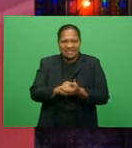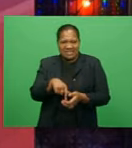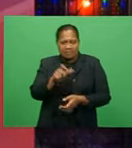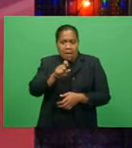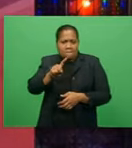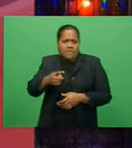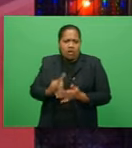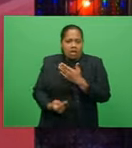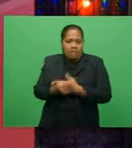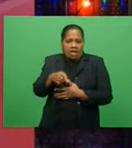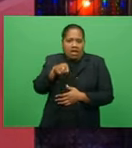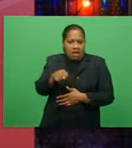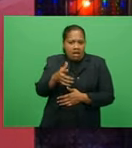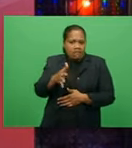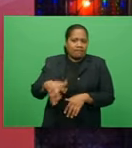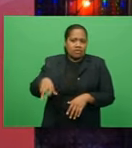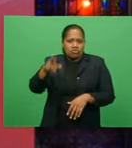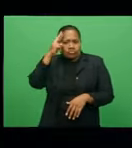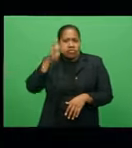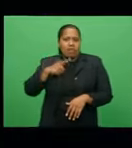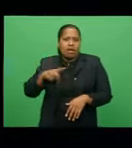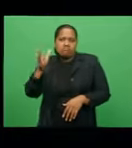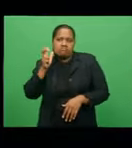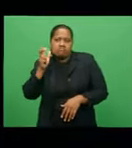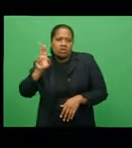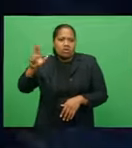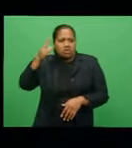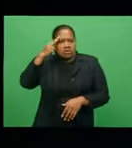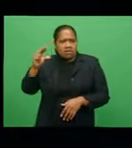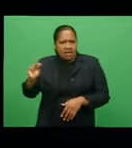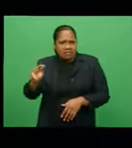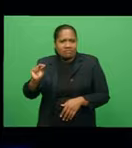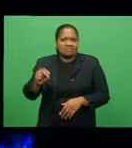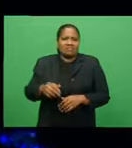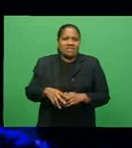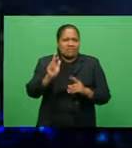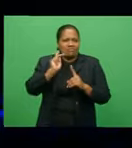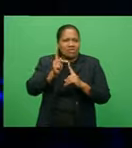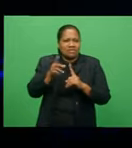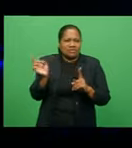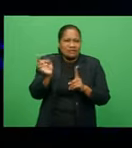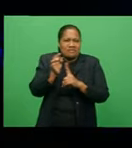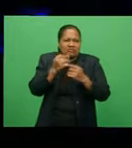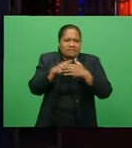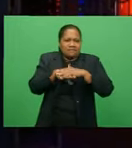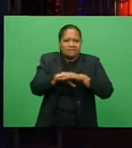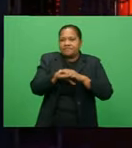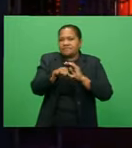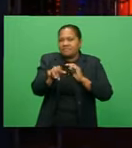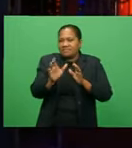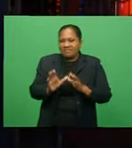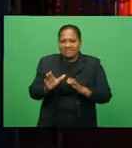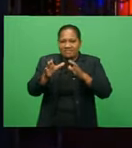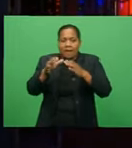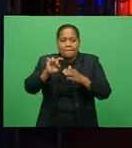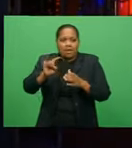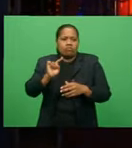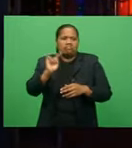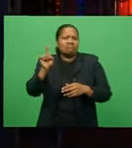I have been hearing her name too much, in politics, especially so within the party. What we should